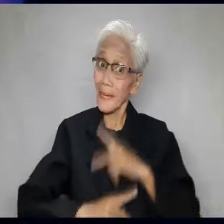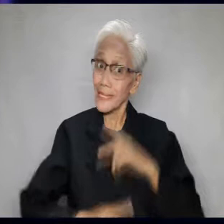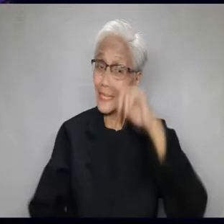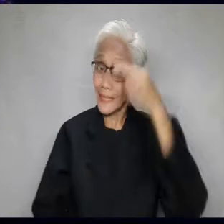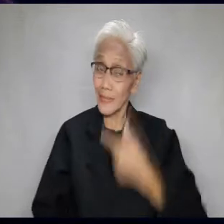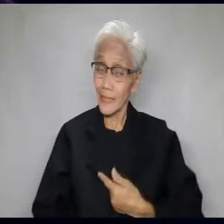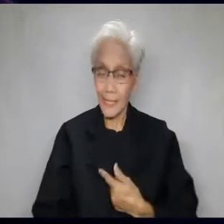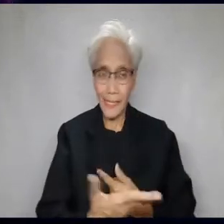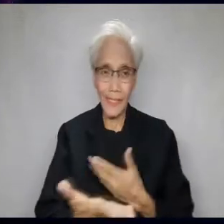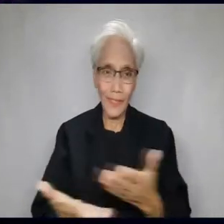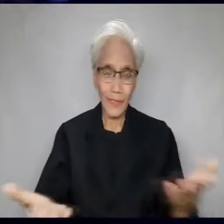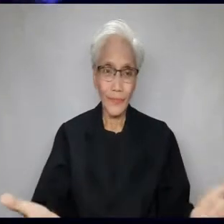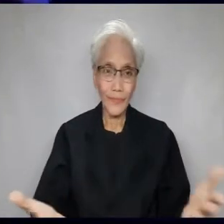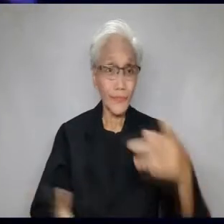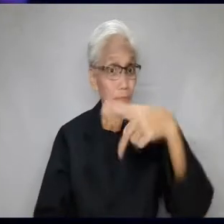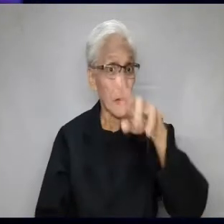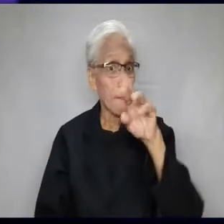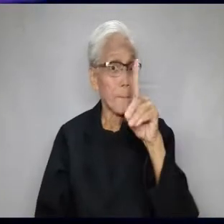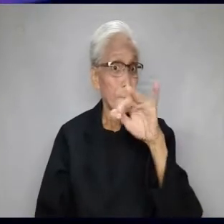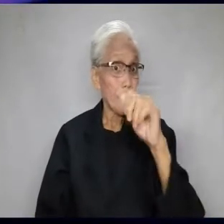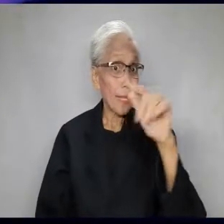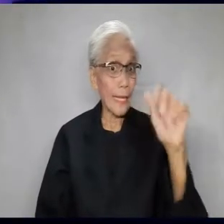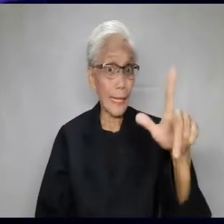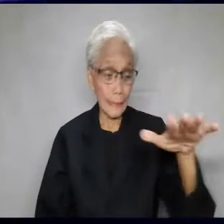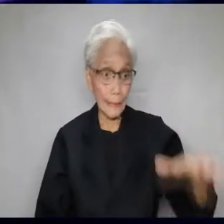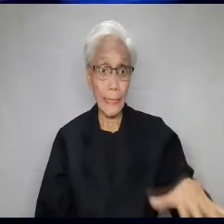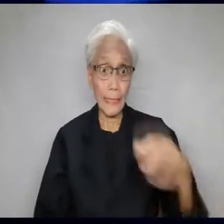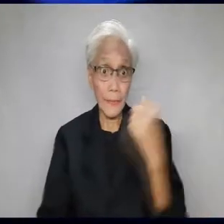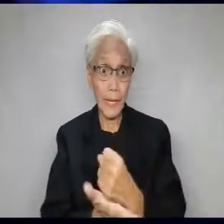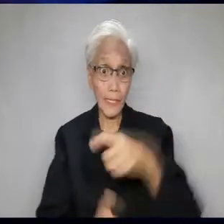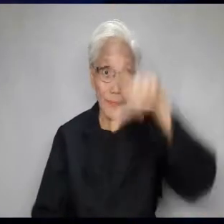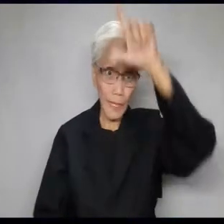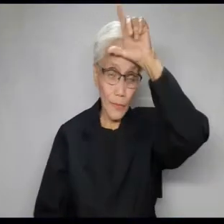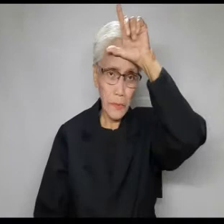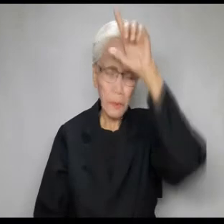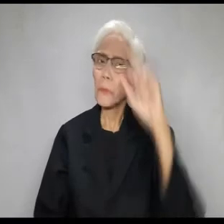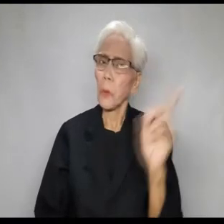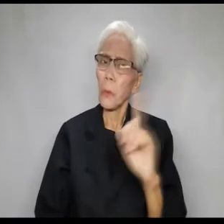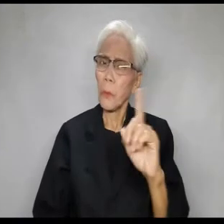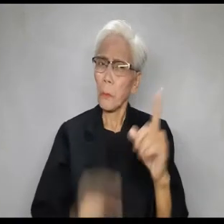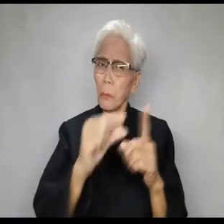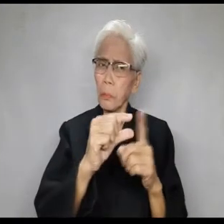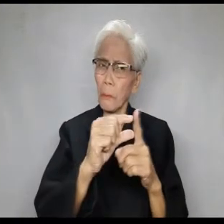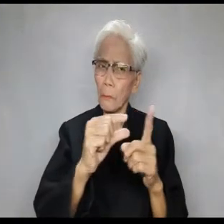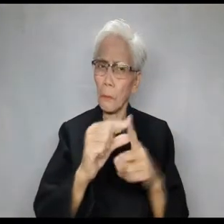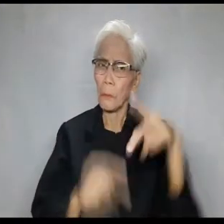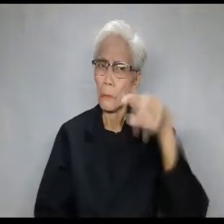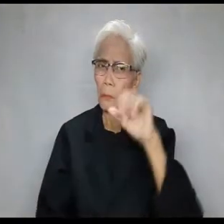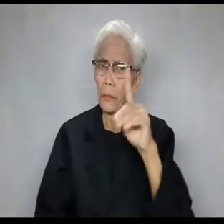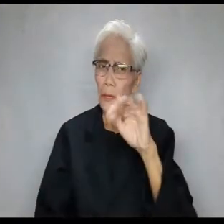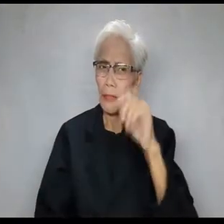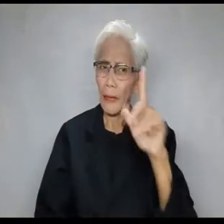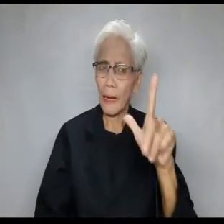Pleasant greetings to all. The prodigal child and the marks of a loser. What does the word